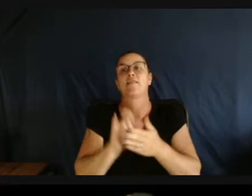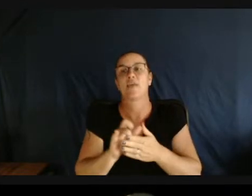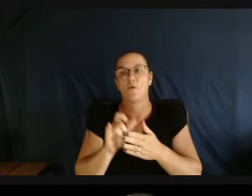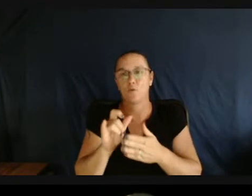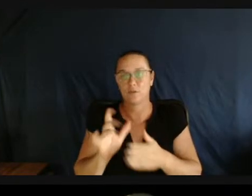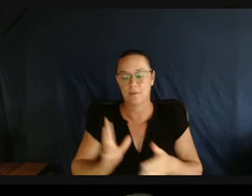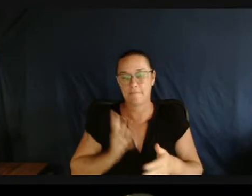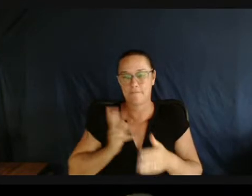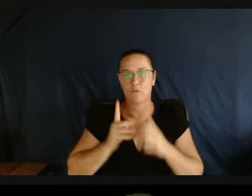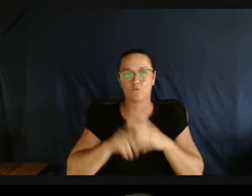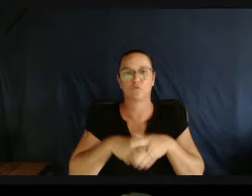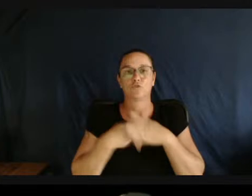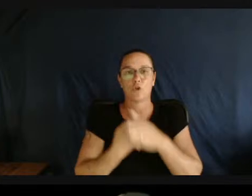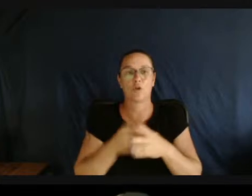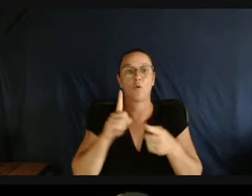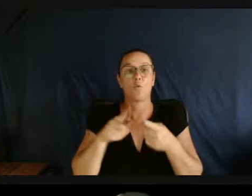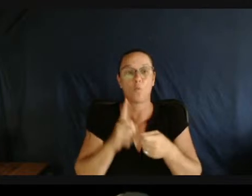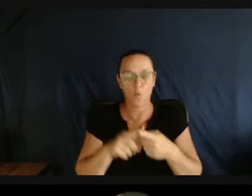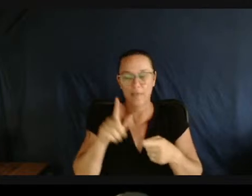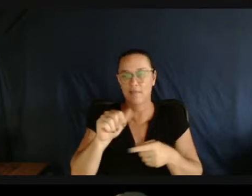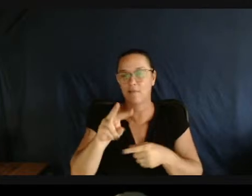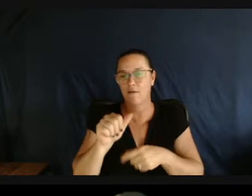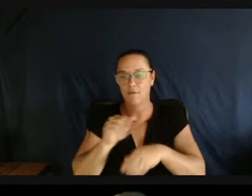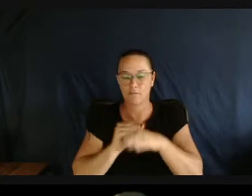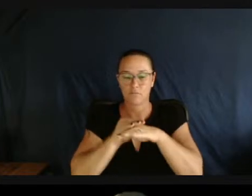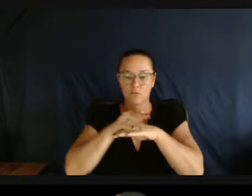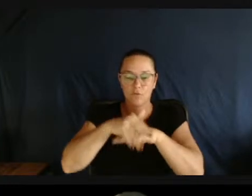of the episode, when lava exits the vent there.